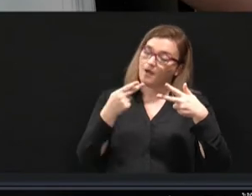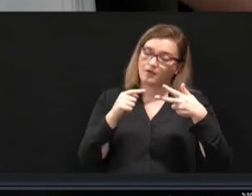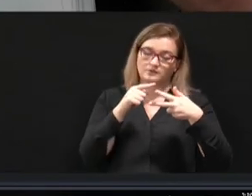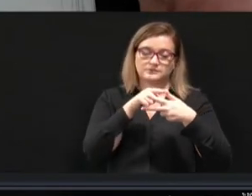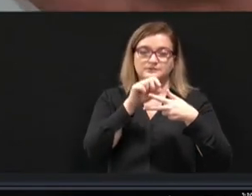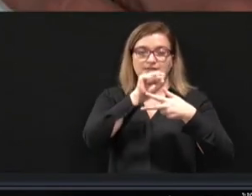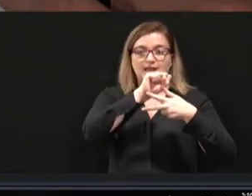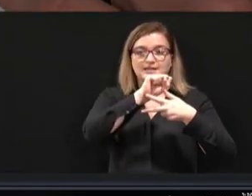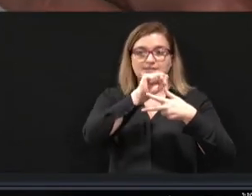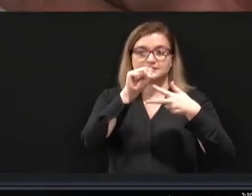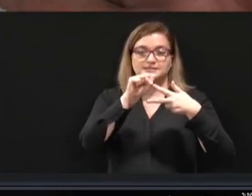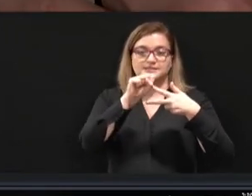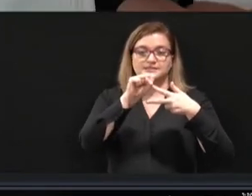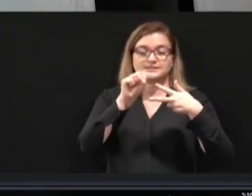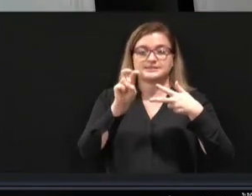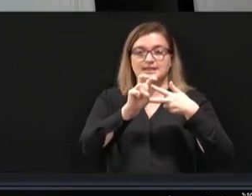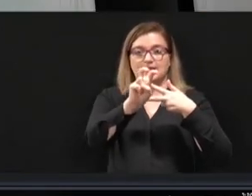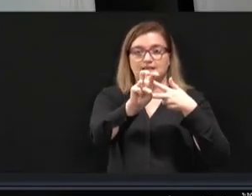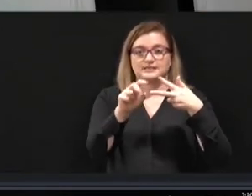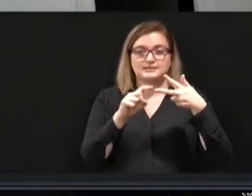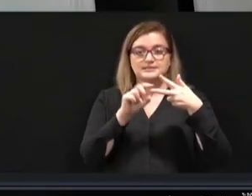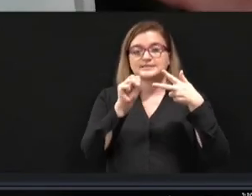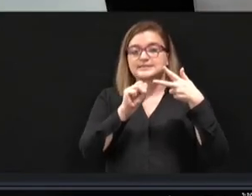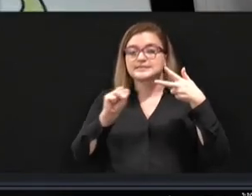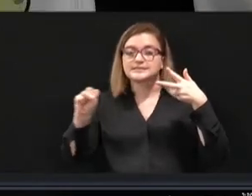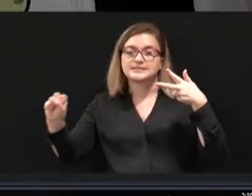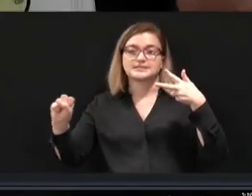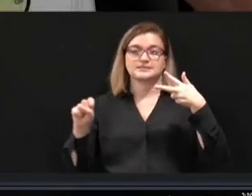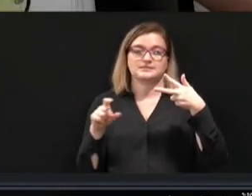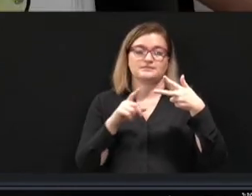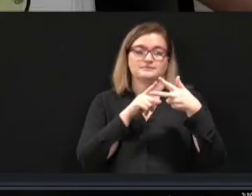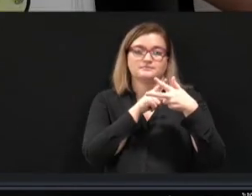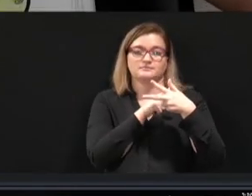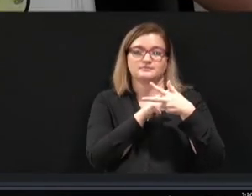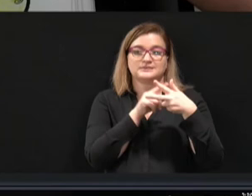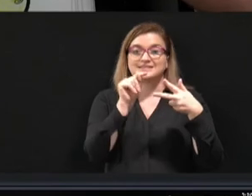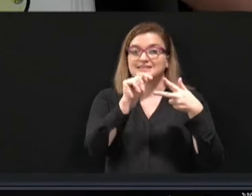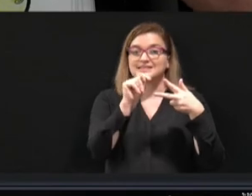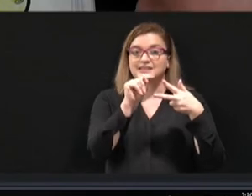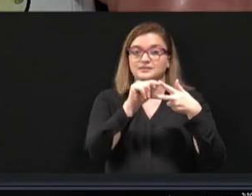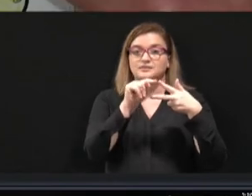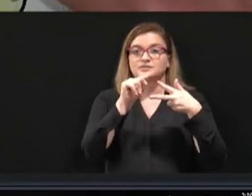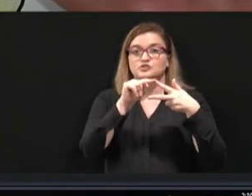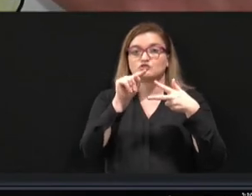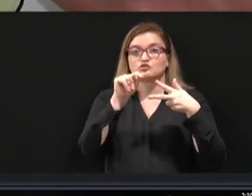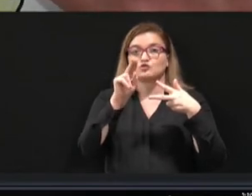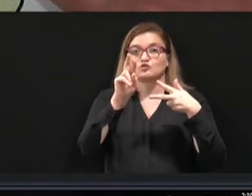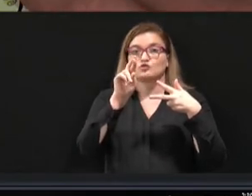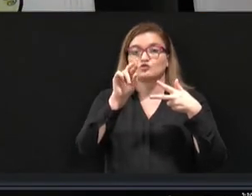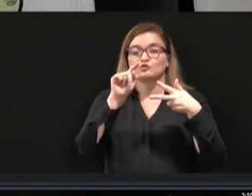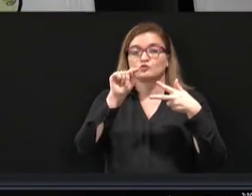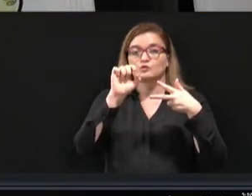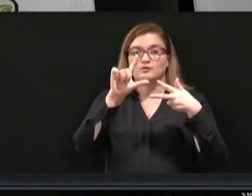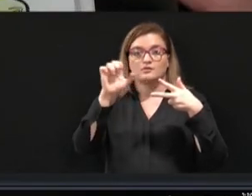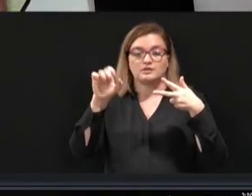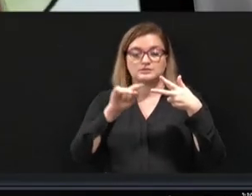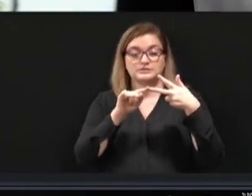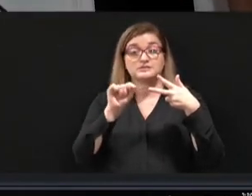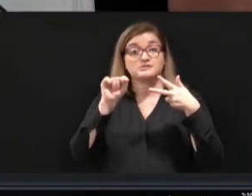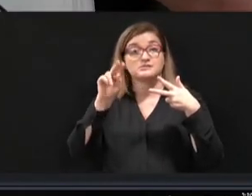S, snake, s. T, turtle, t.